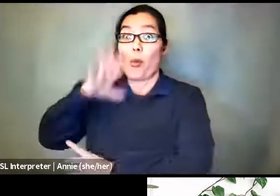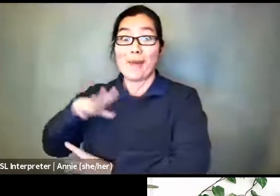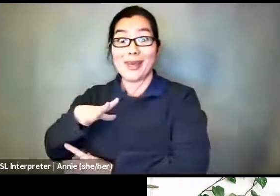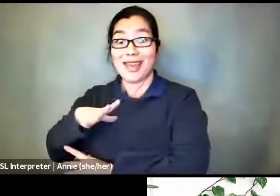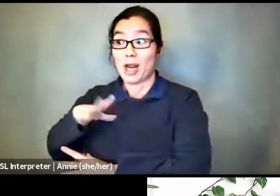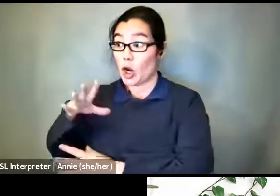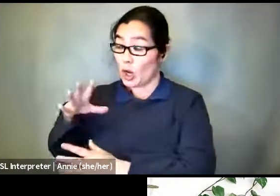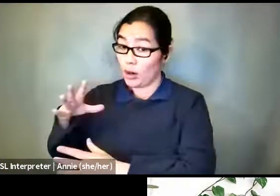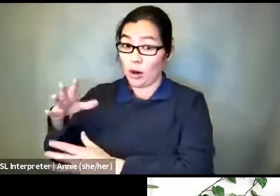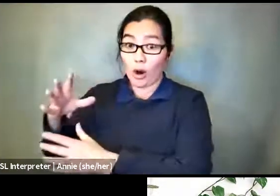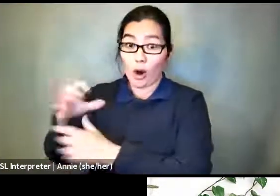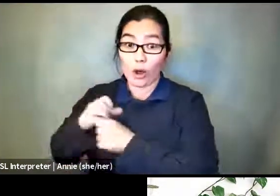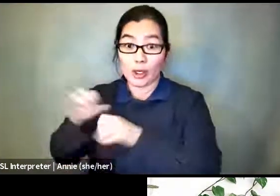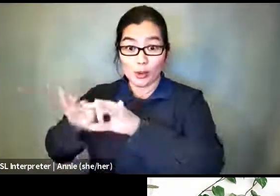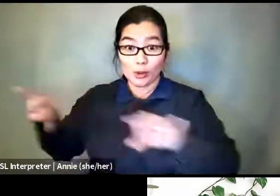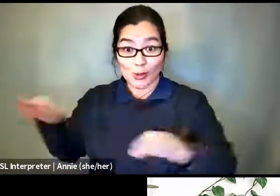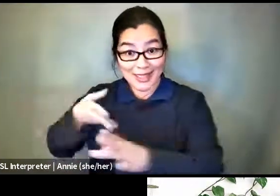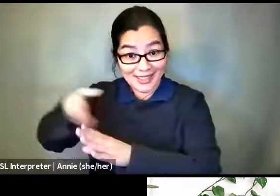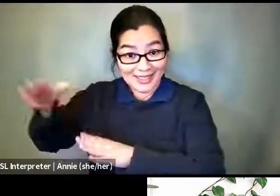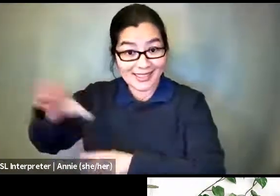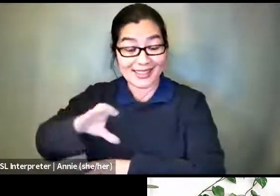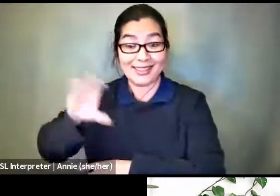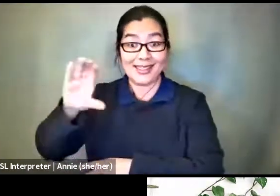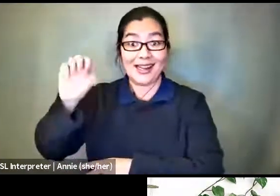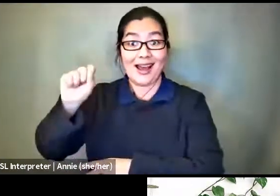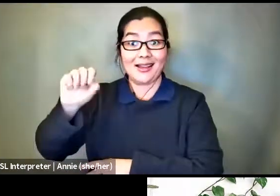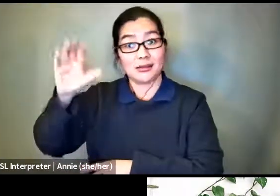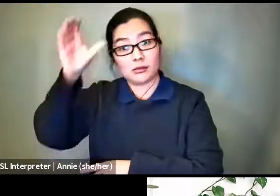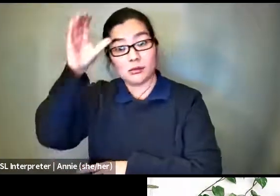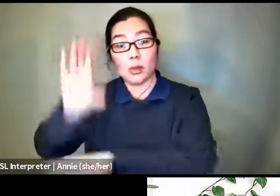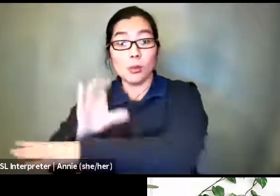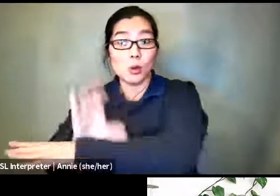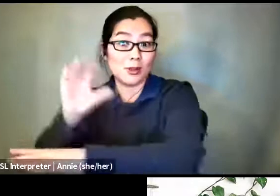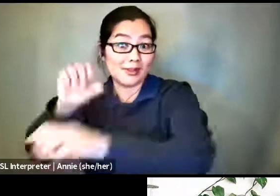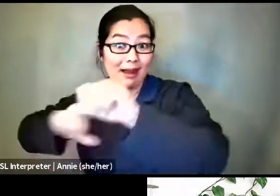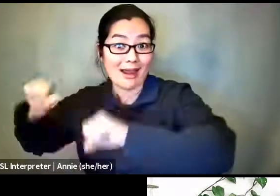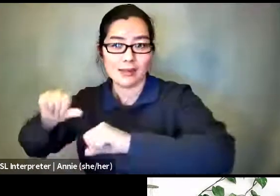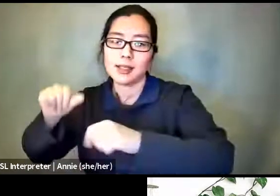significantly since the 80s. And I think a lot of what you were talking about also